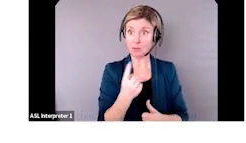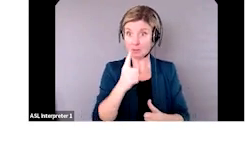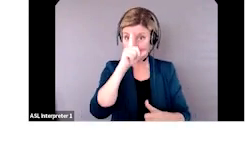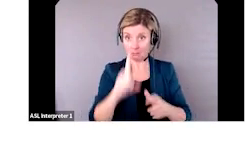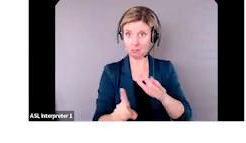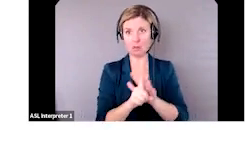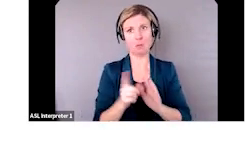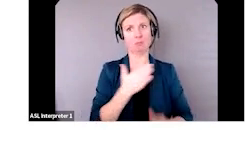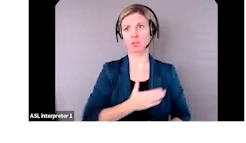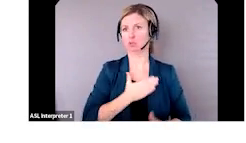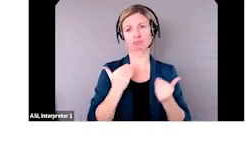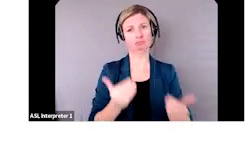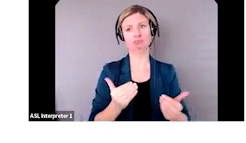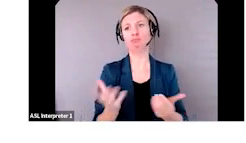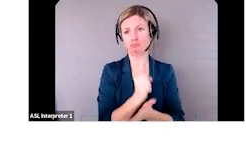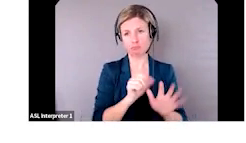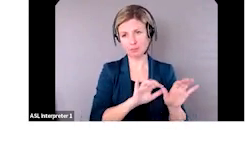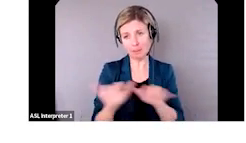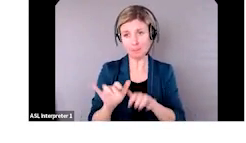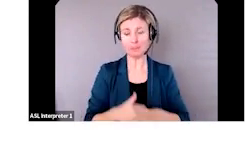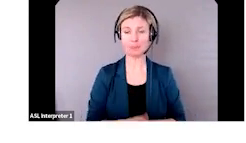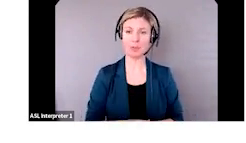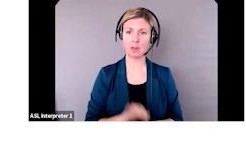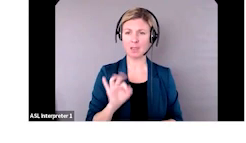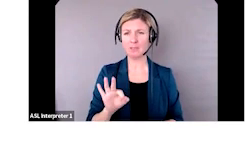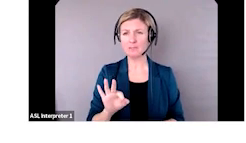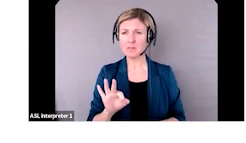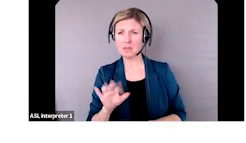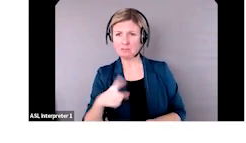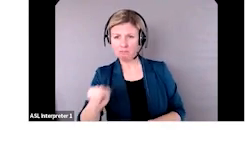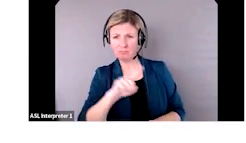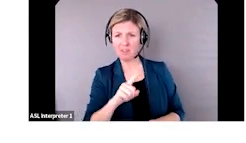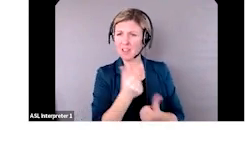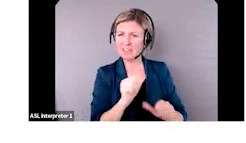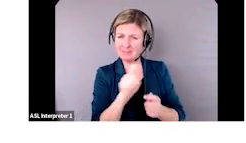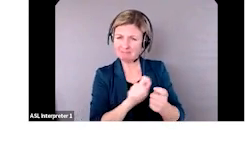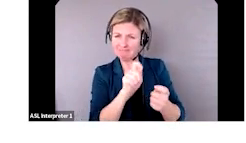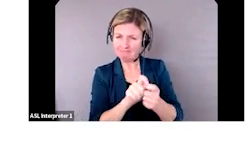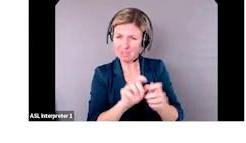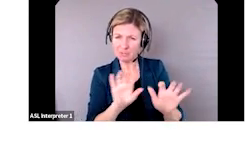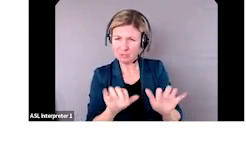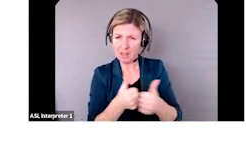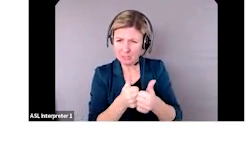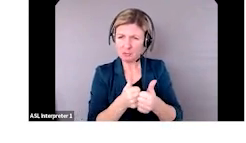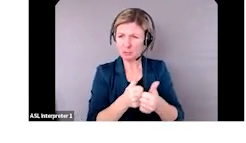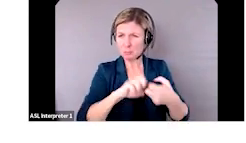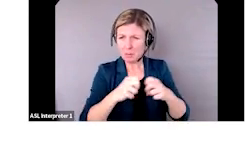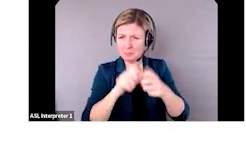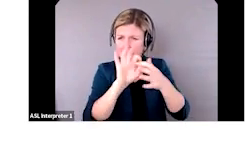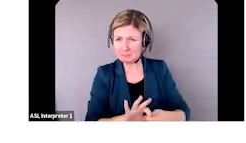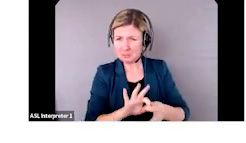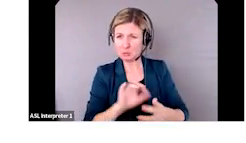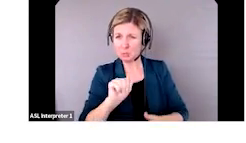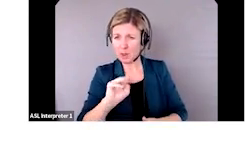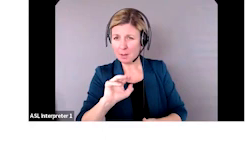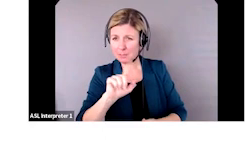have a deeper conversation about the challenges or whatnot that you're having with Amazon, we can chat with Boundless and figure